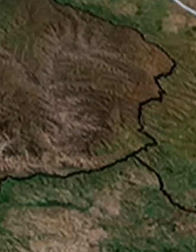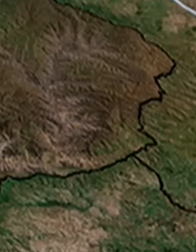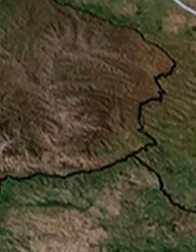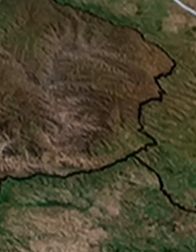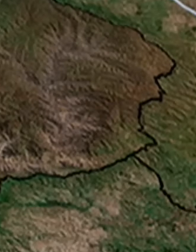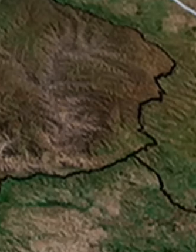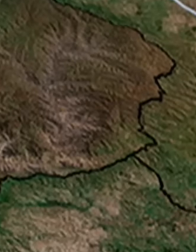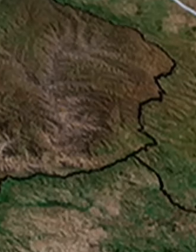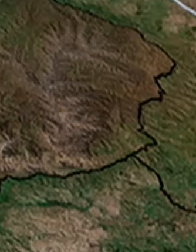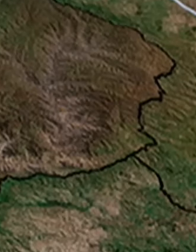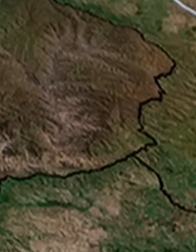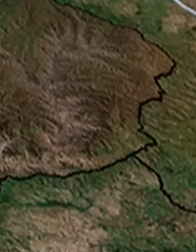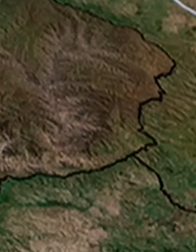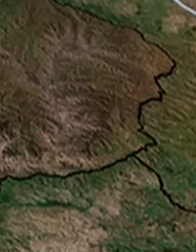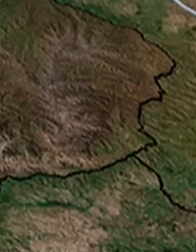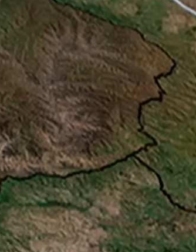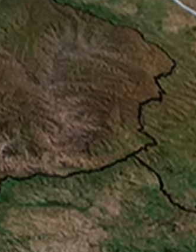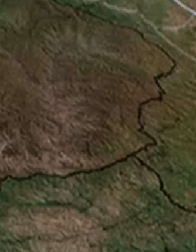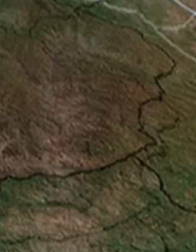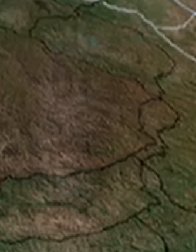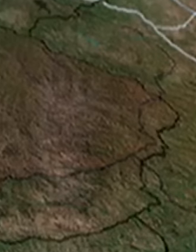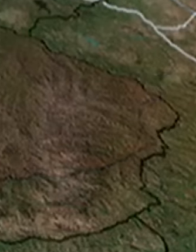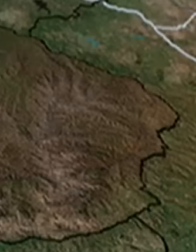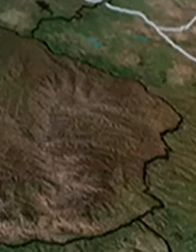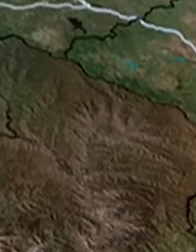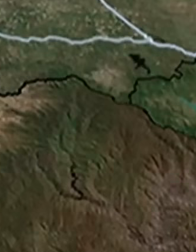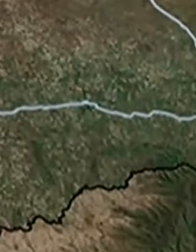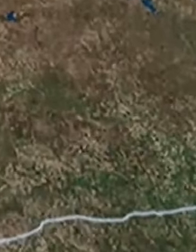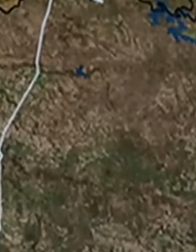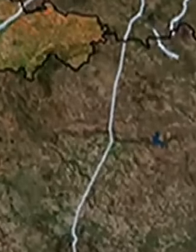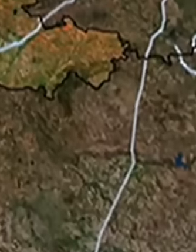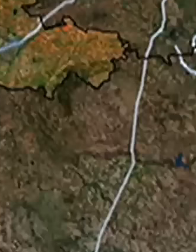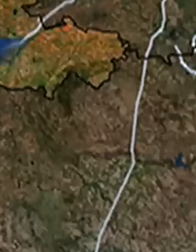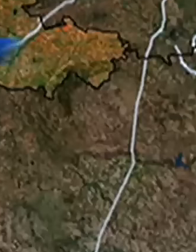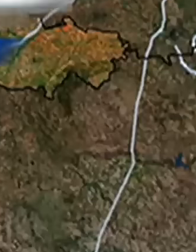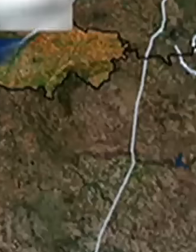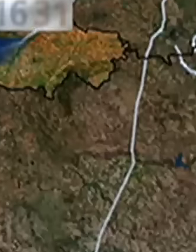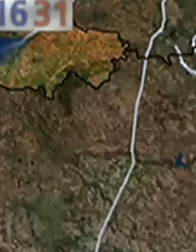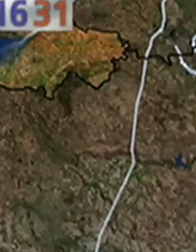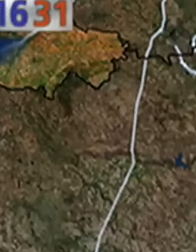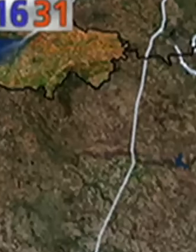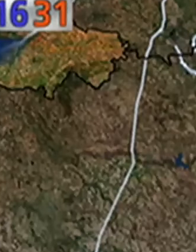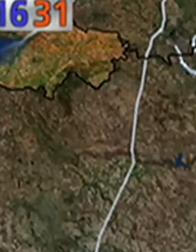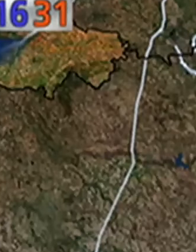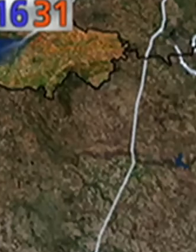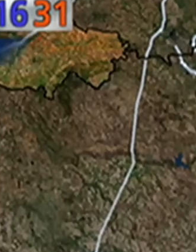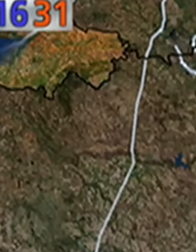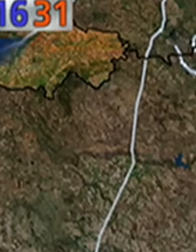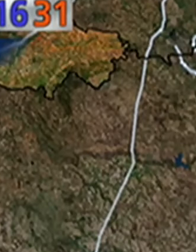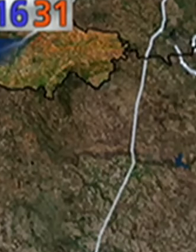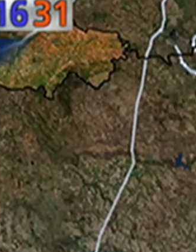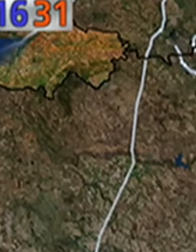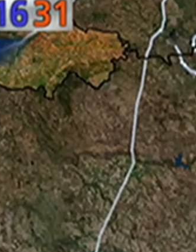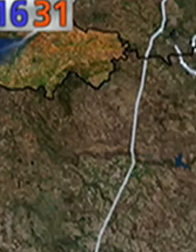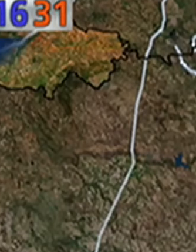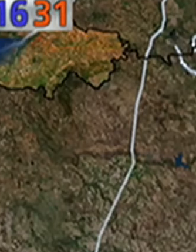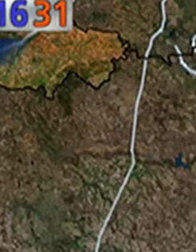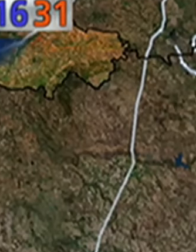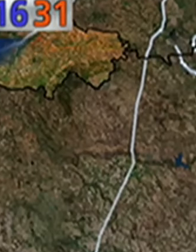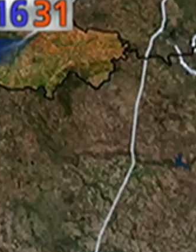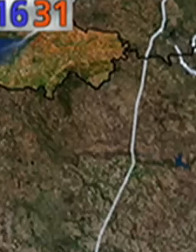di le 33 Volcom le yona e tla be ke mo go digrata di le 33 re konosetsa re lebelle